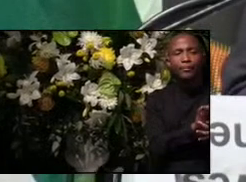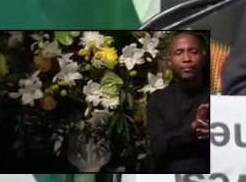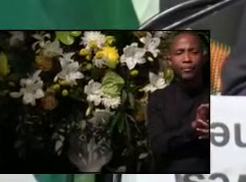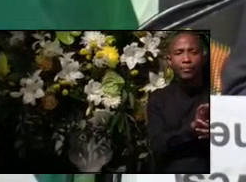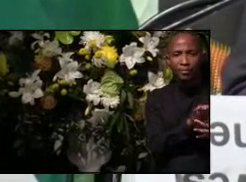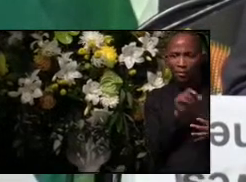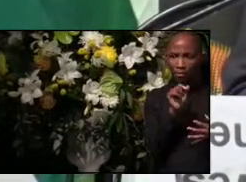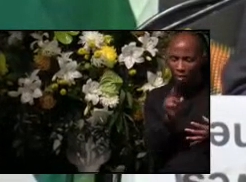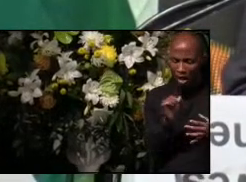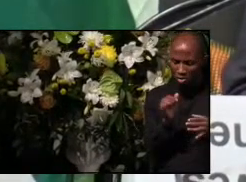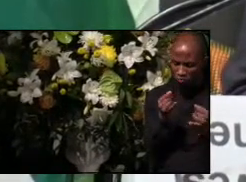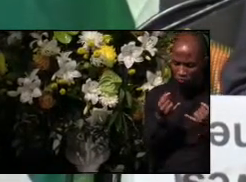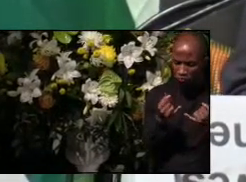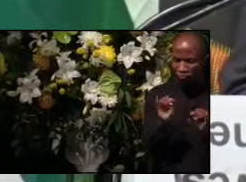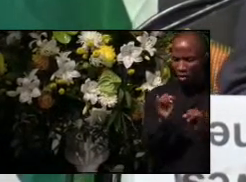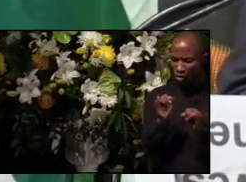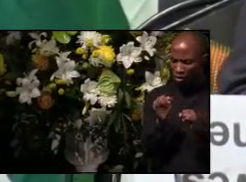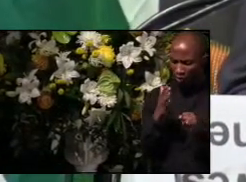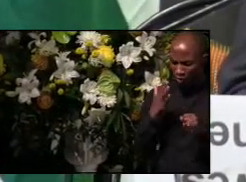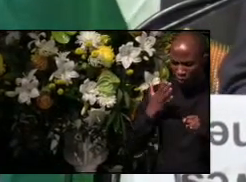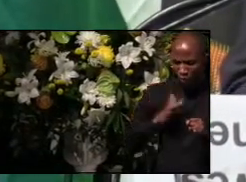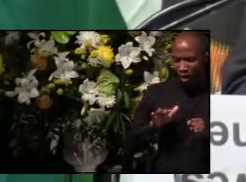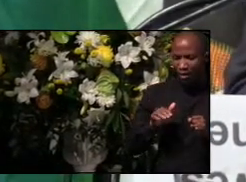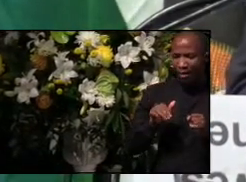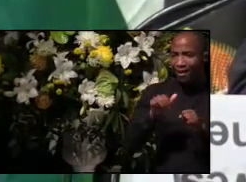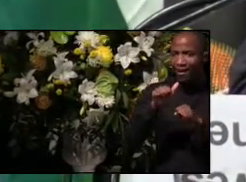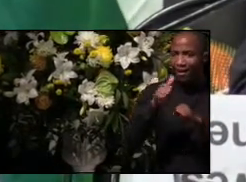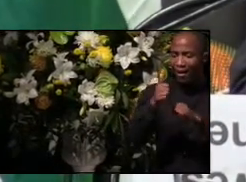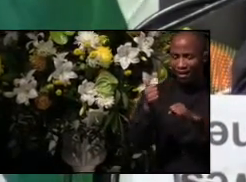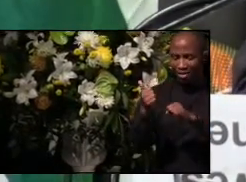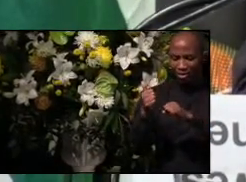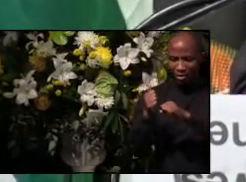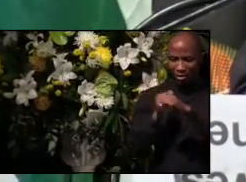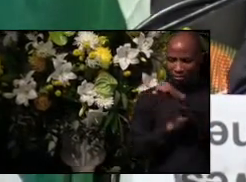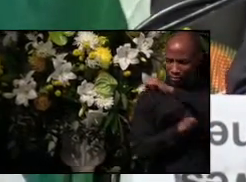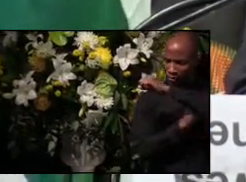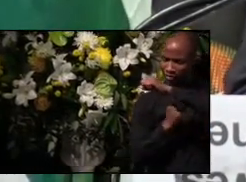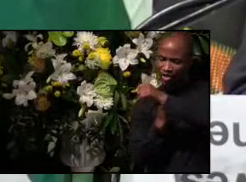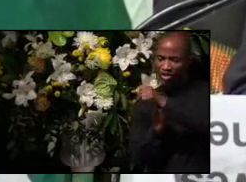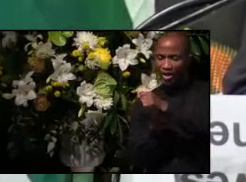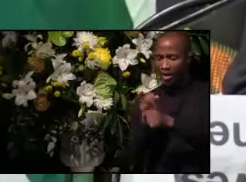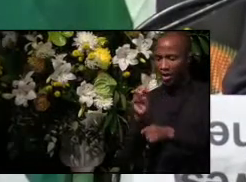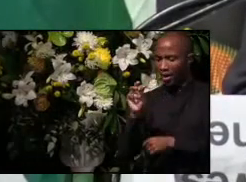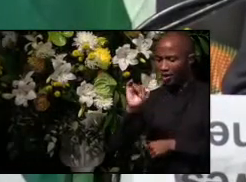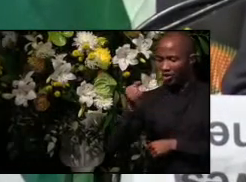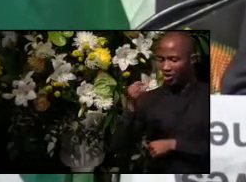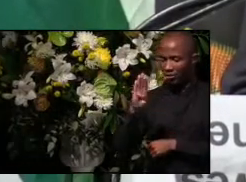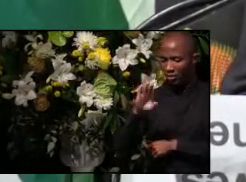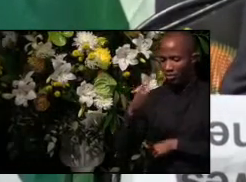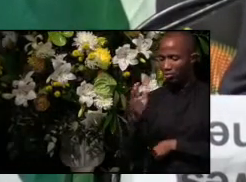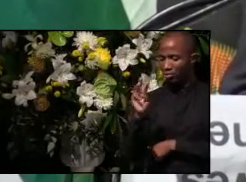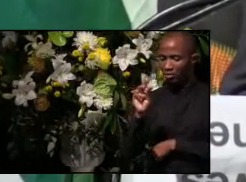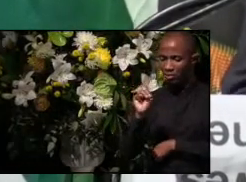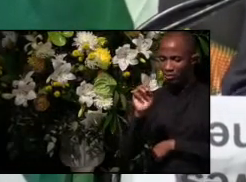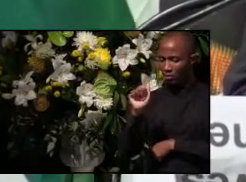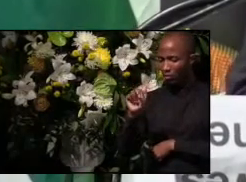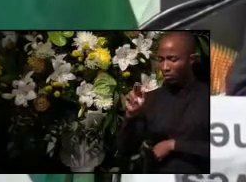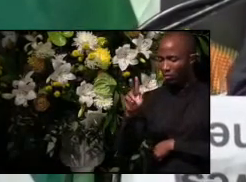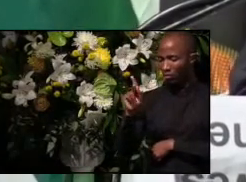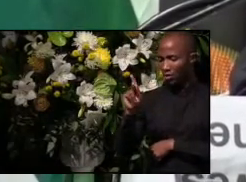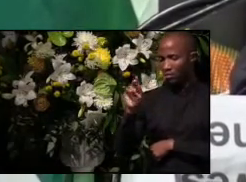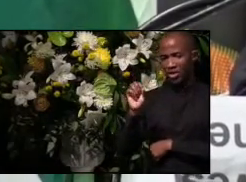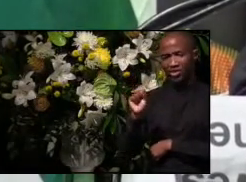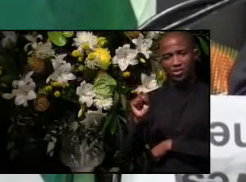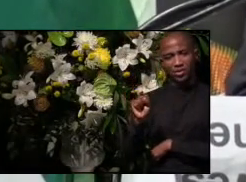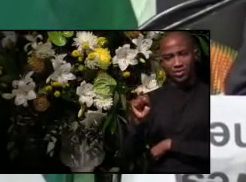to structure some relationship with the JB Max Foundation we have also